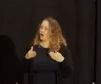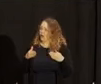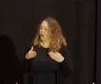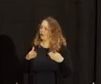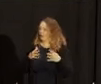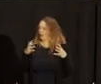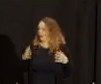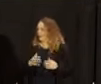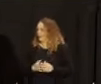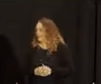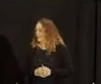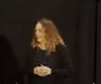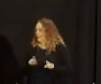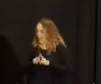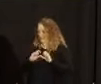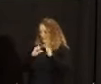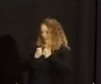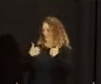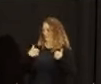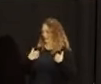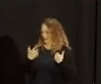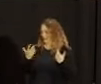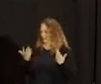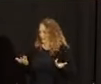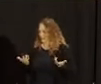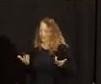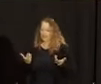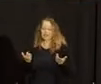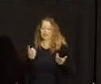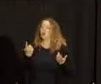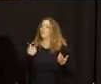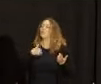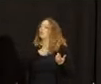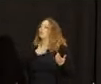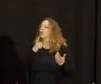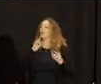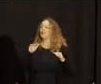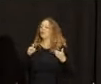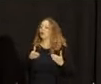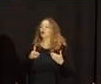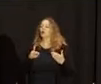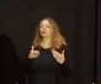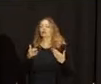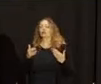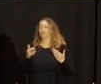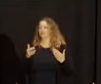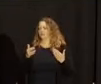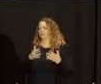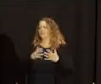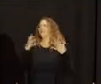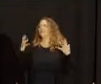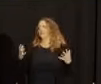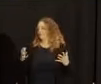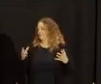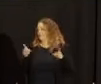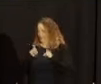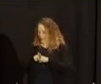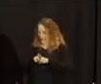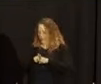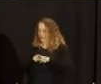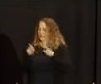bit as an agency, and it's something that we've been focused on quite a bit as